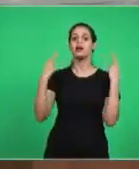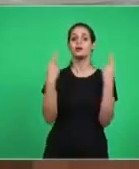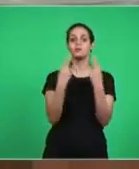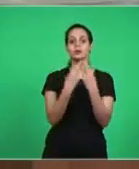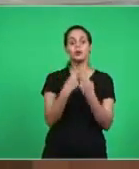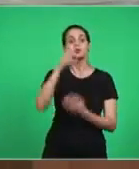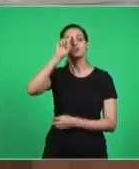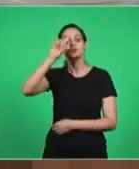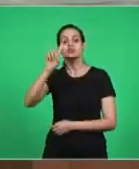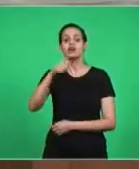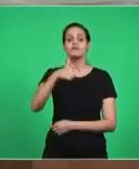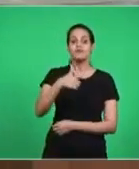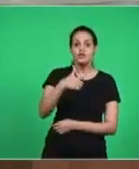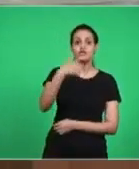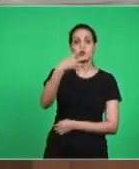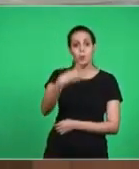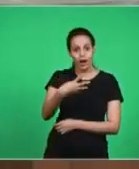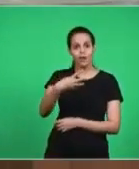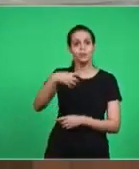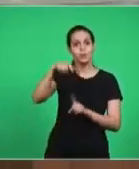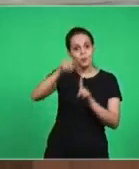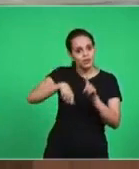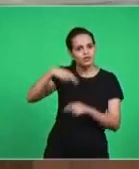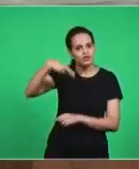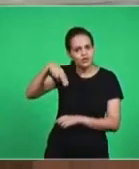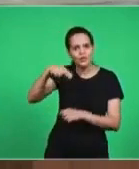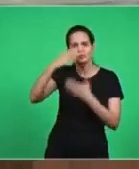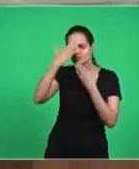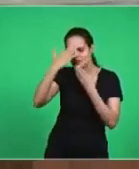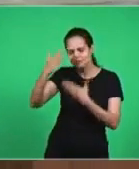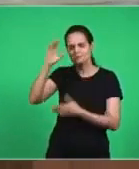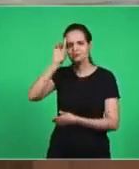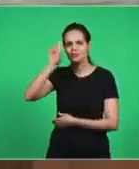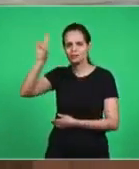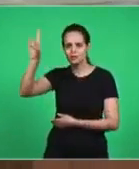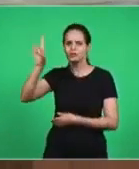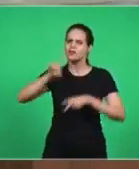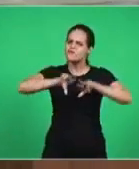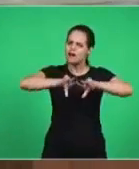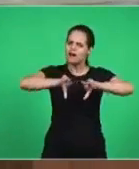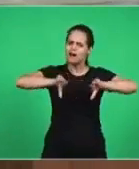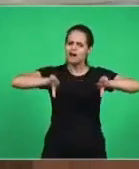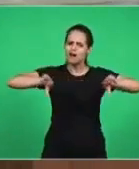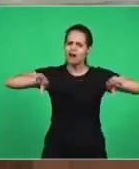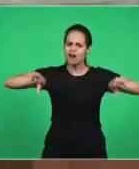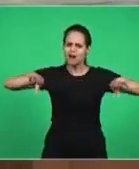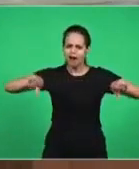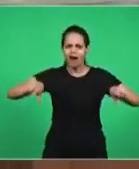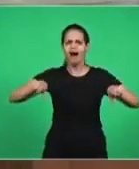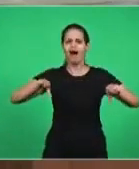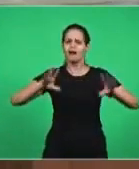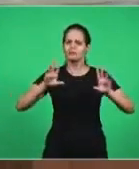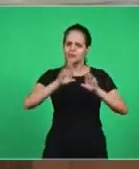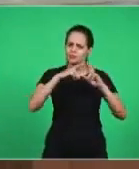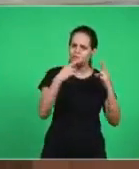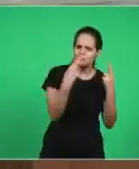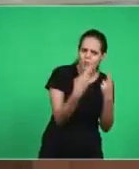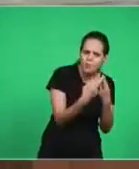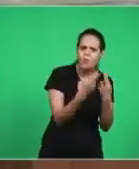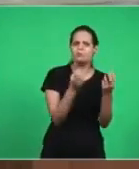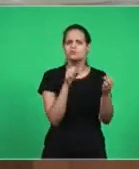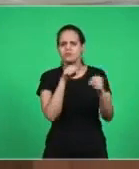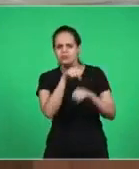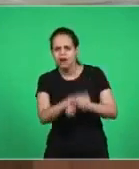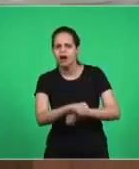converted on the 24th, and now he came down to the waters for the glorification of the Lord. We have many other events that were sent to us, but